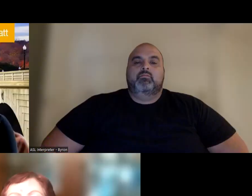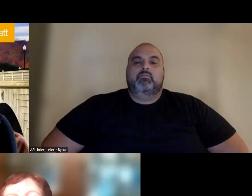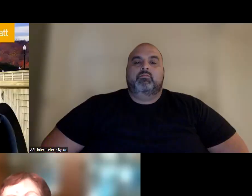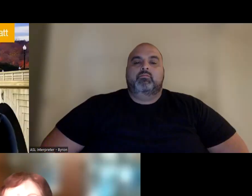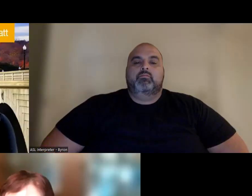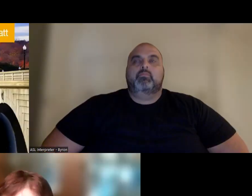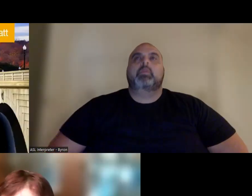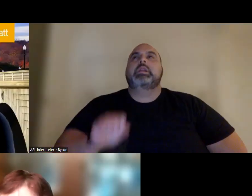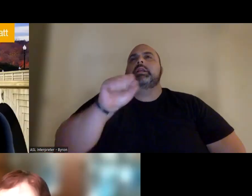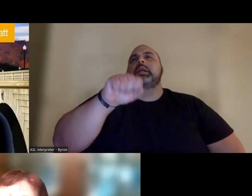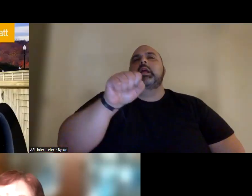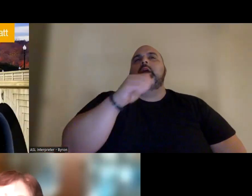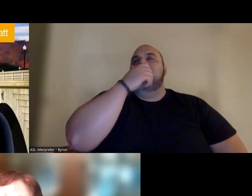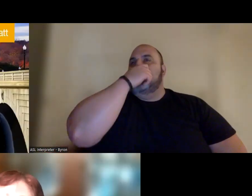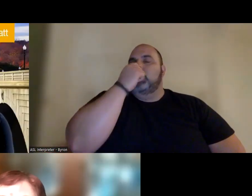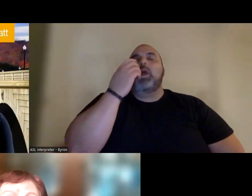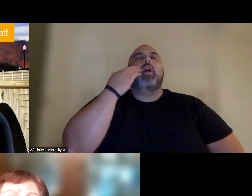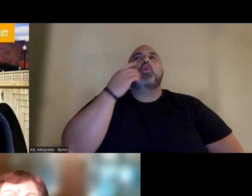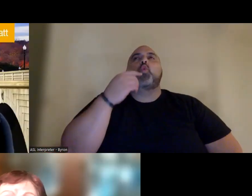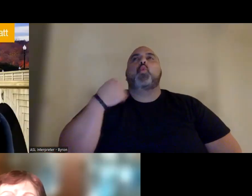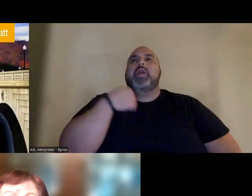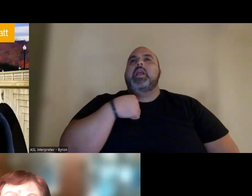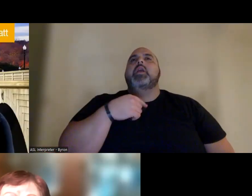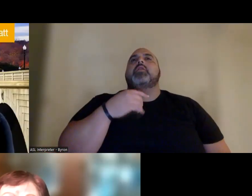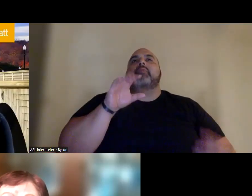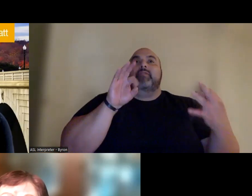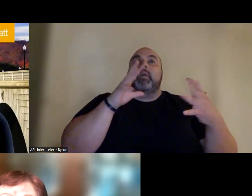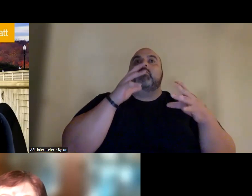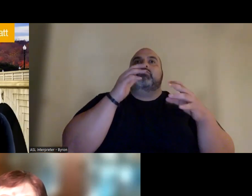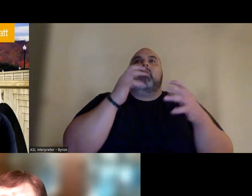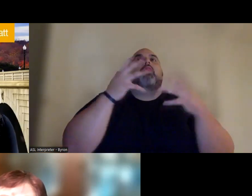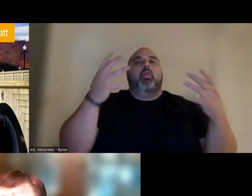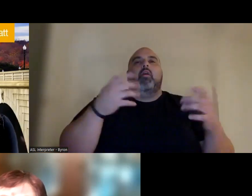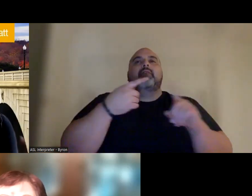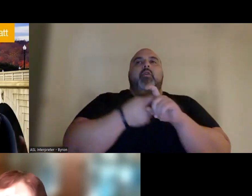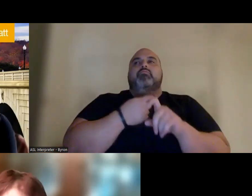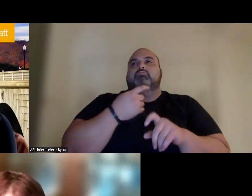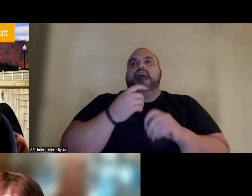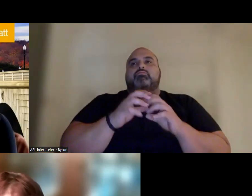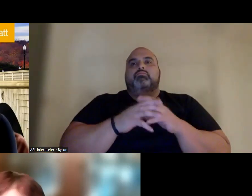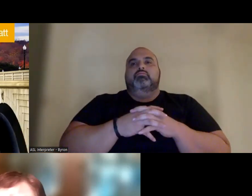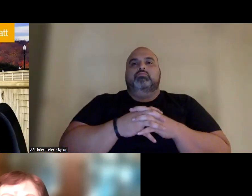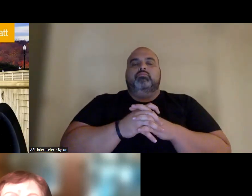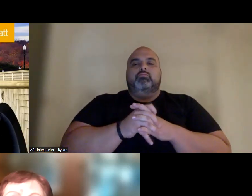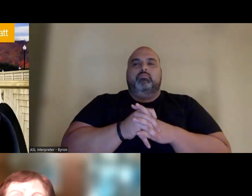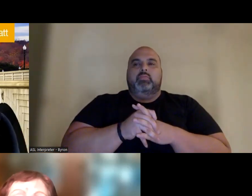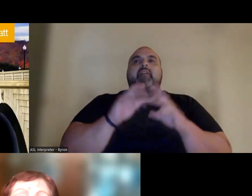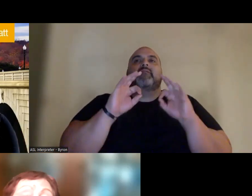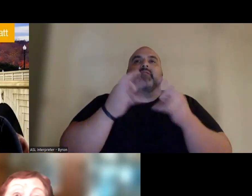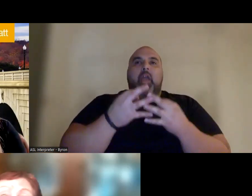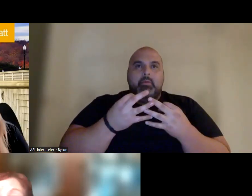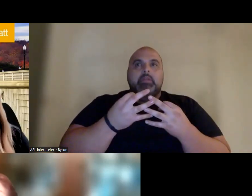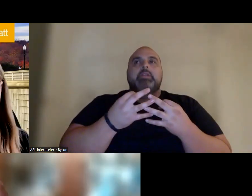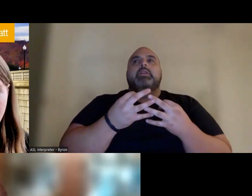Yeah, I know we've gotten a lot of feedback, certainly today, from families from